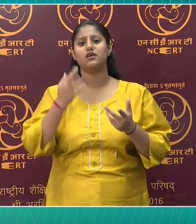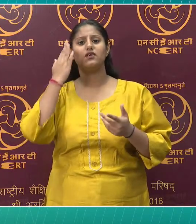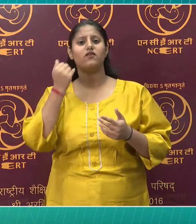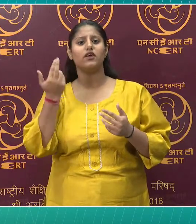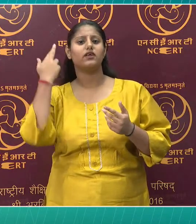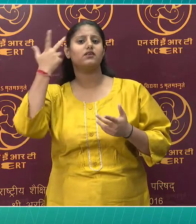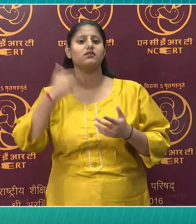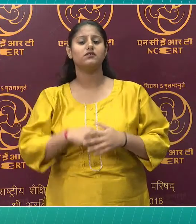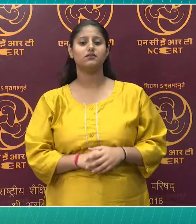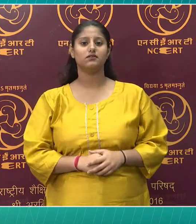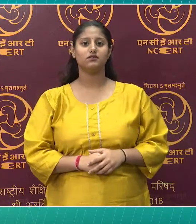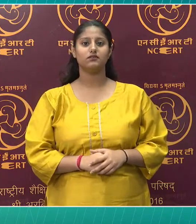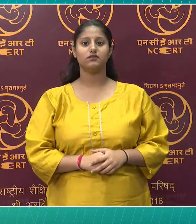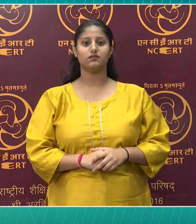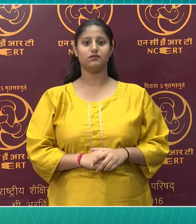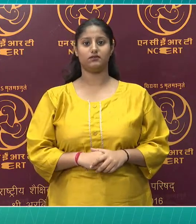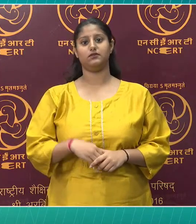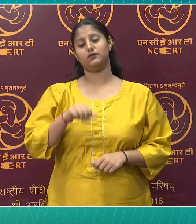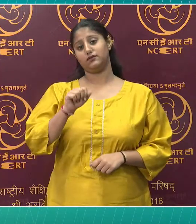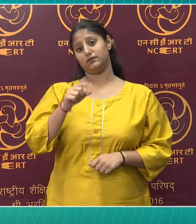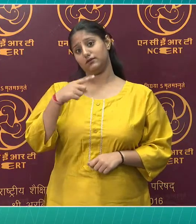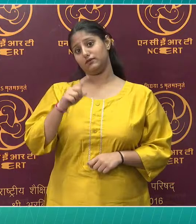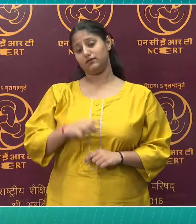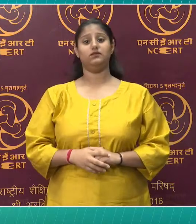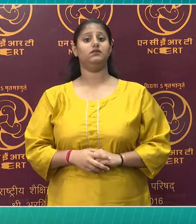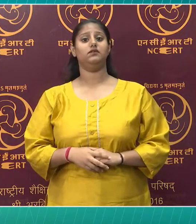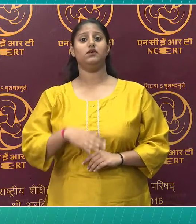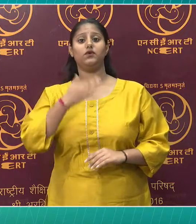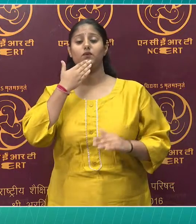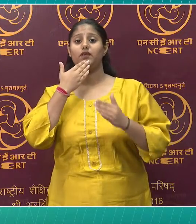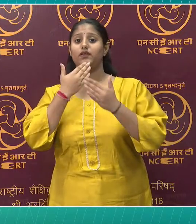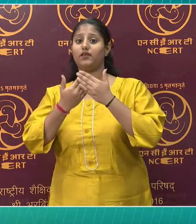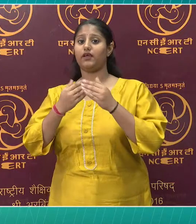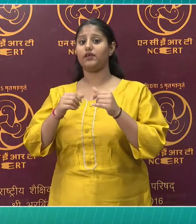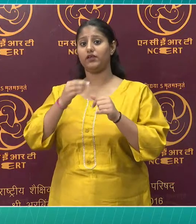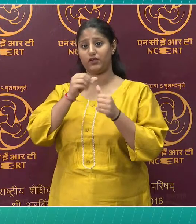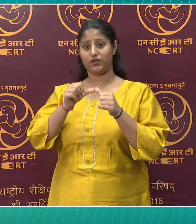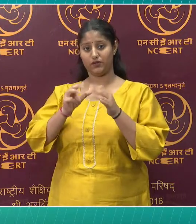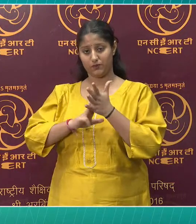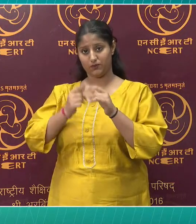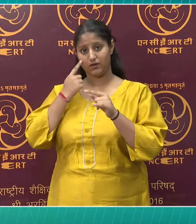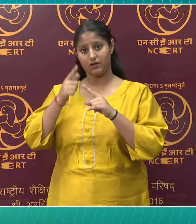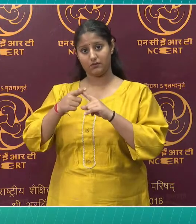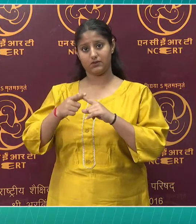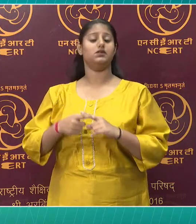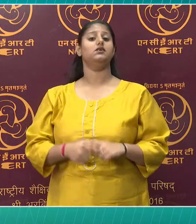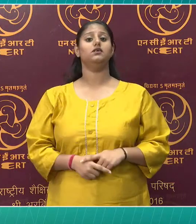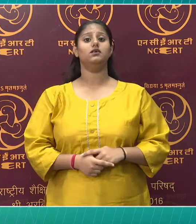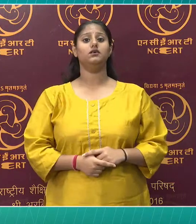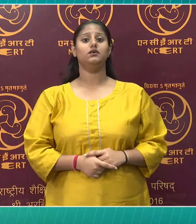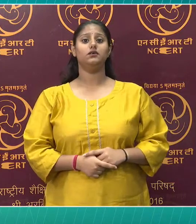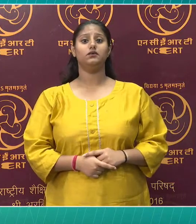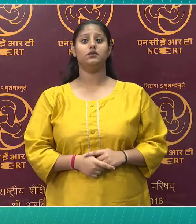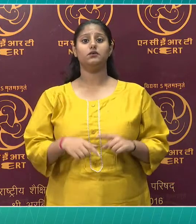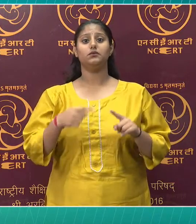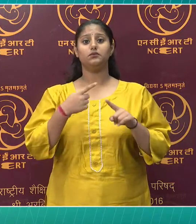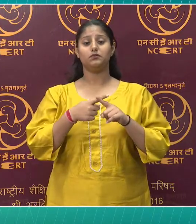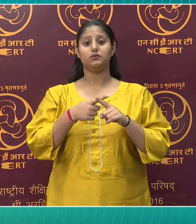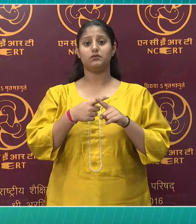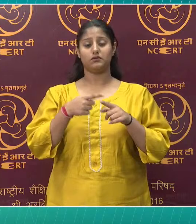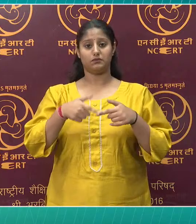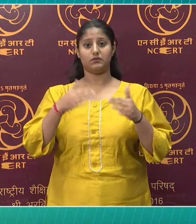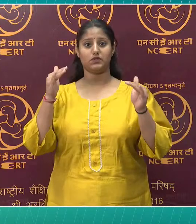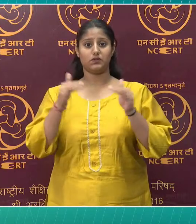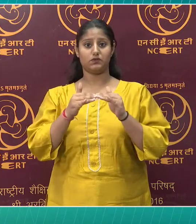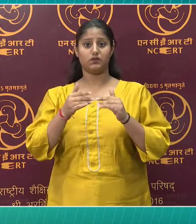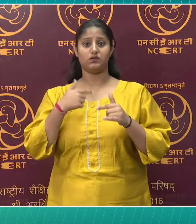education. Right. Thank you, Dr. Amit Ranjan ji, for this introduction, and